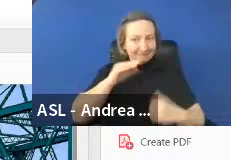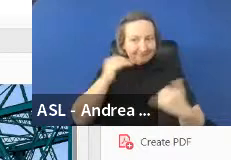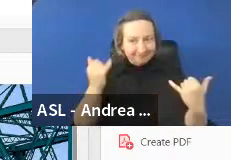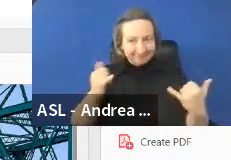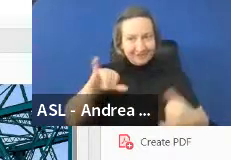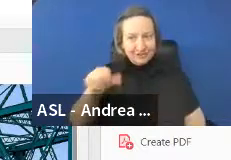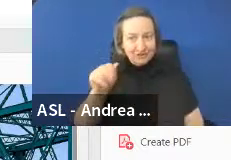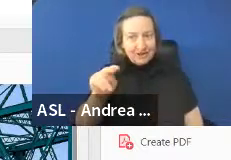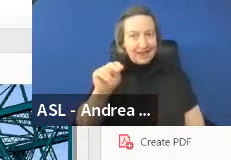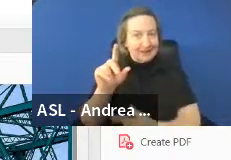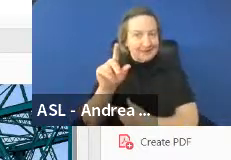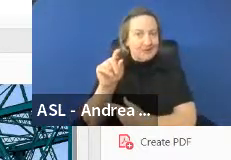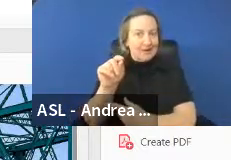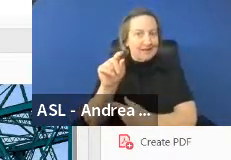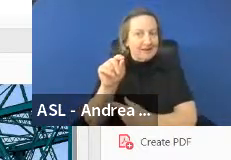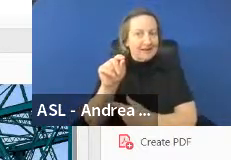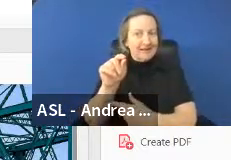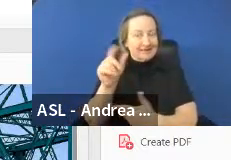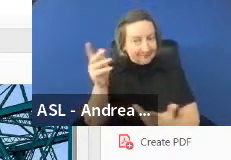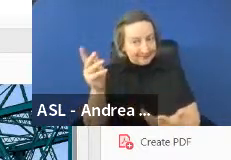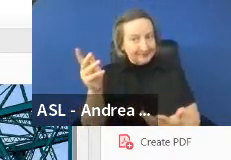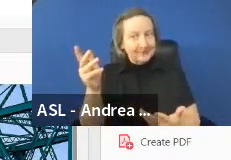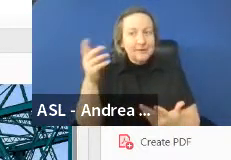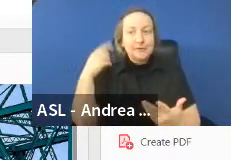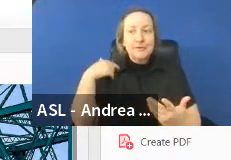January 20th, and we have